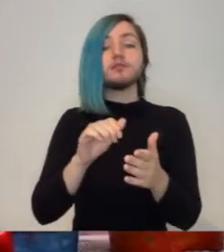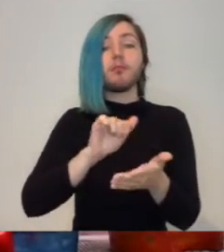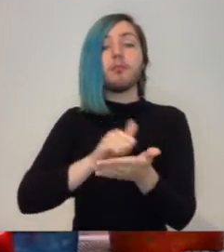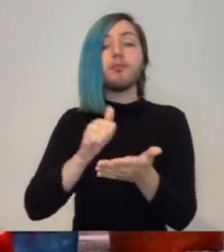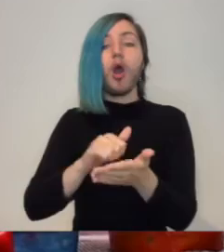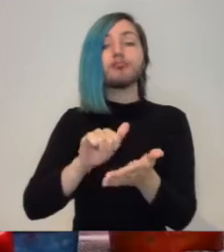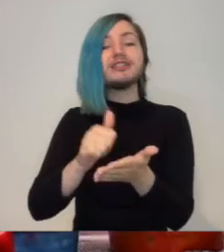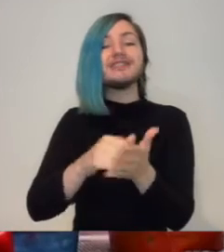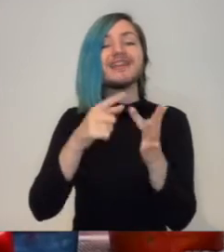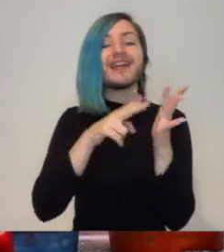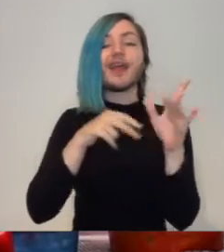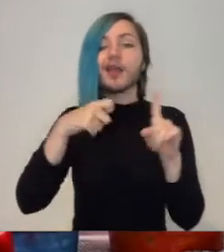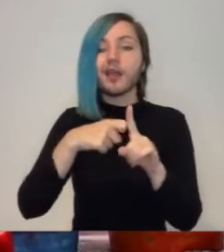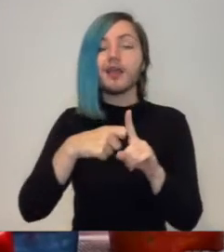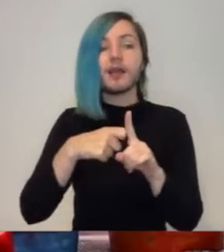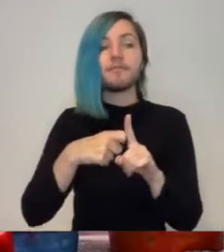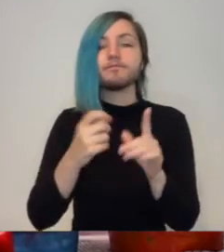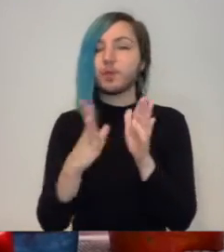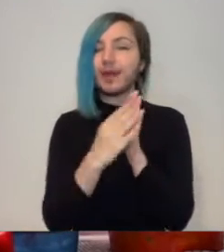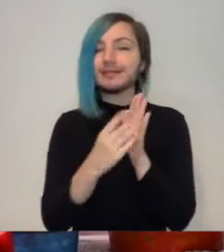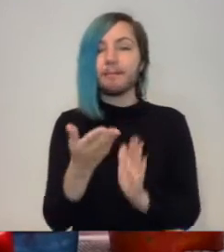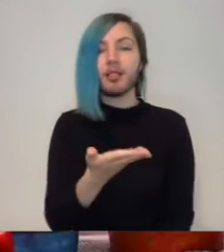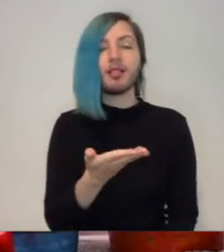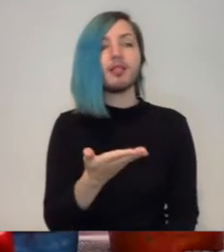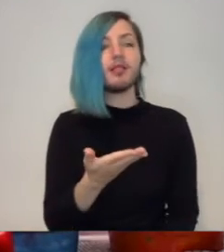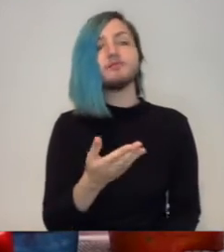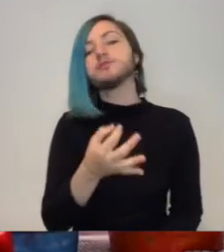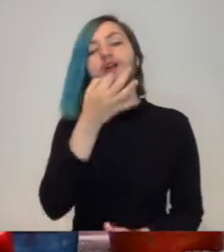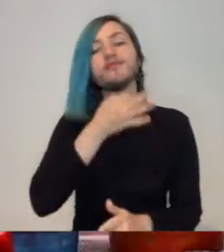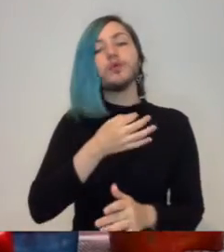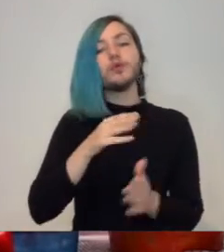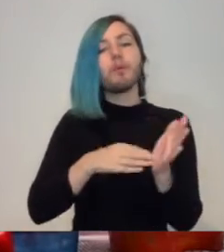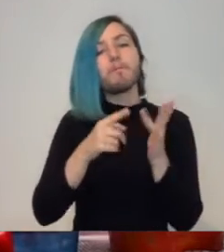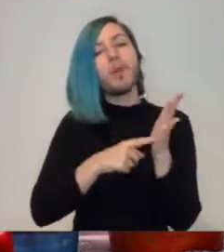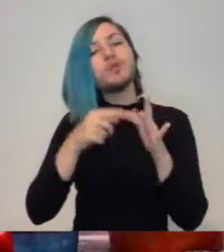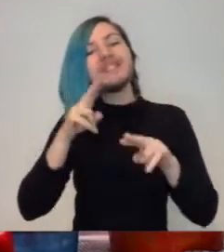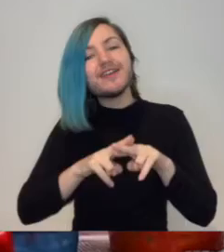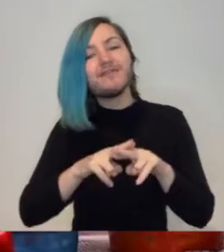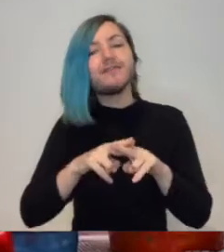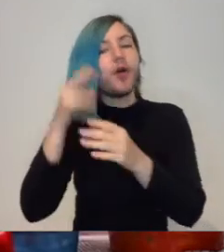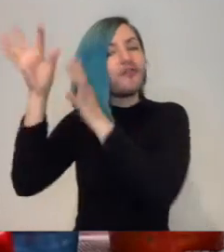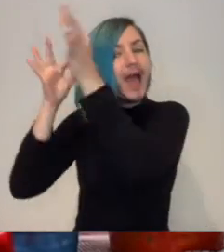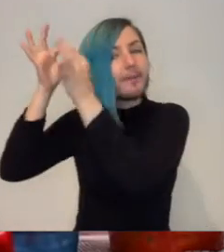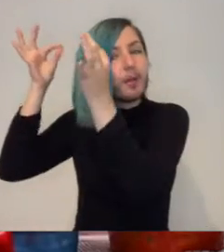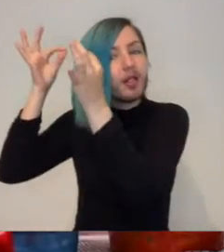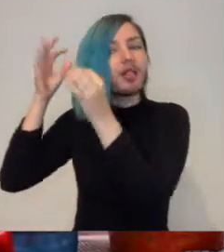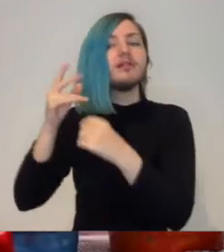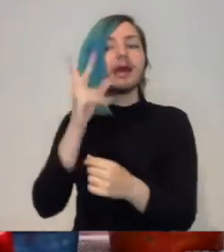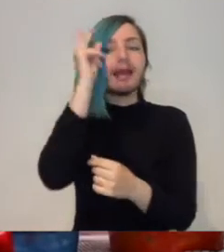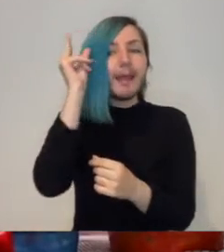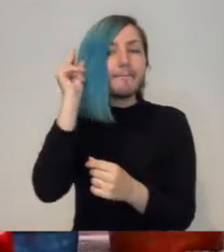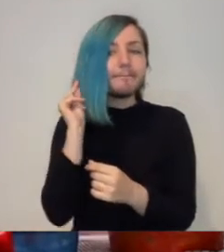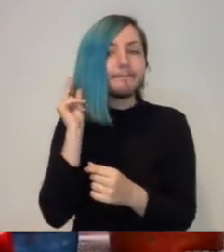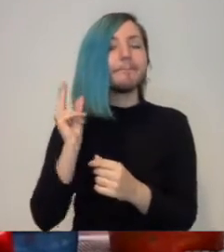example. This is one with a couple motifs of like hair bubbles and clips. And